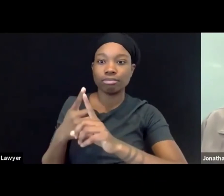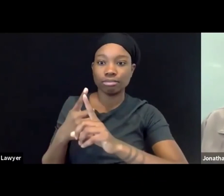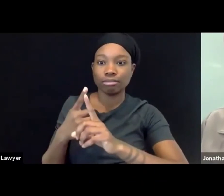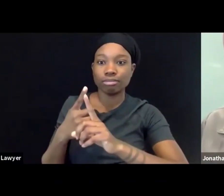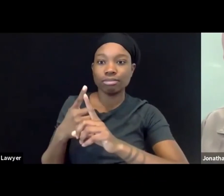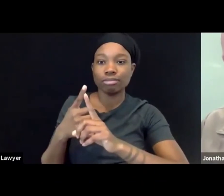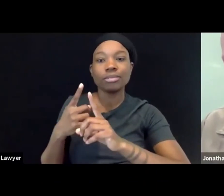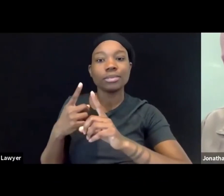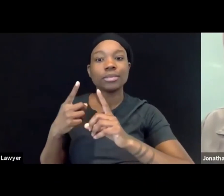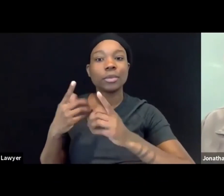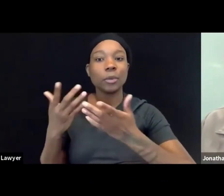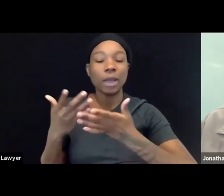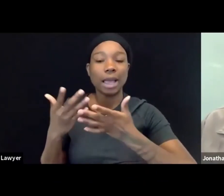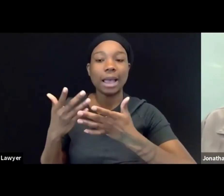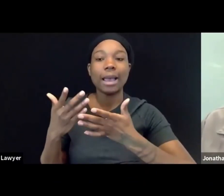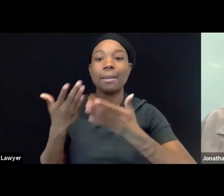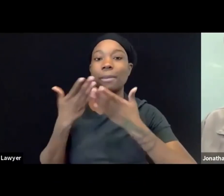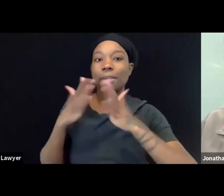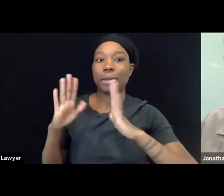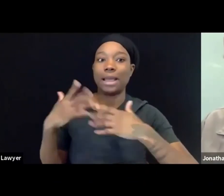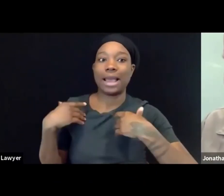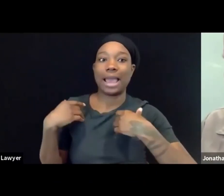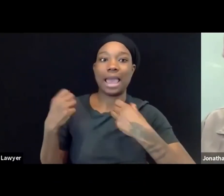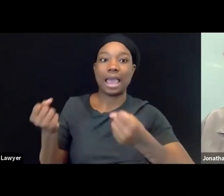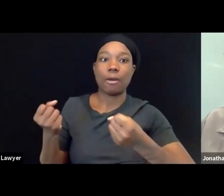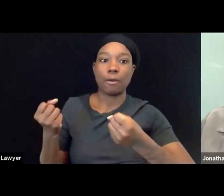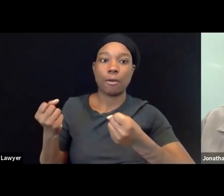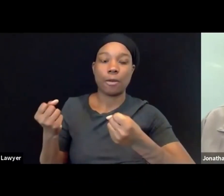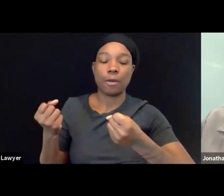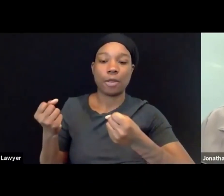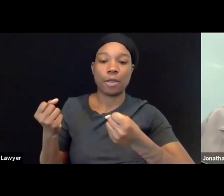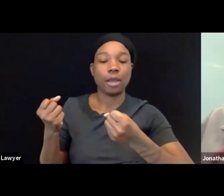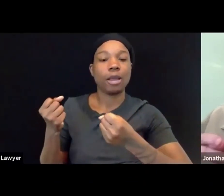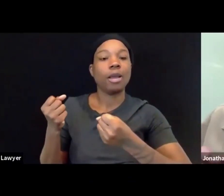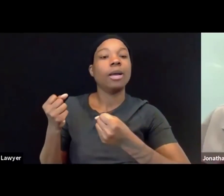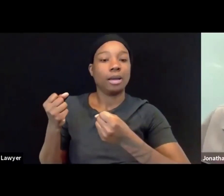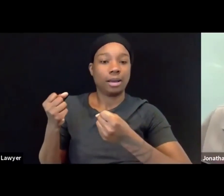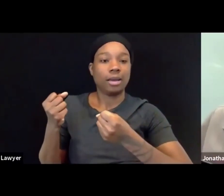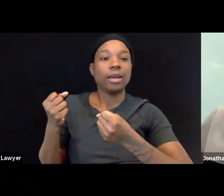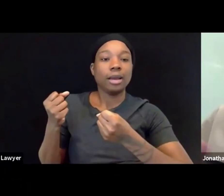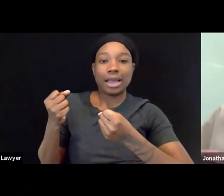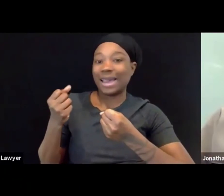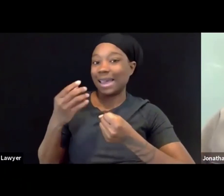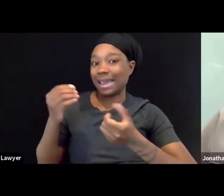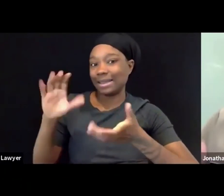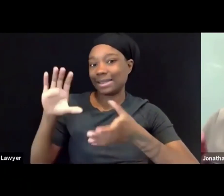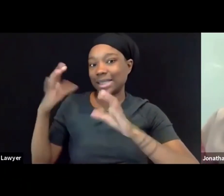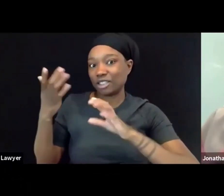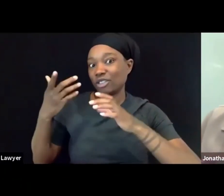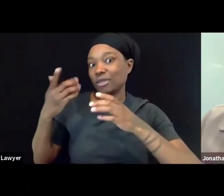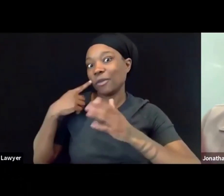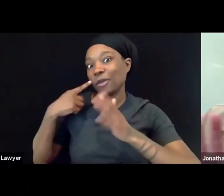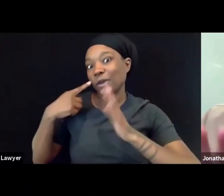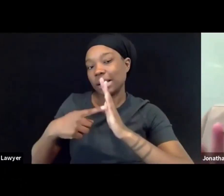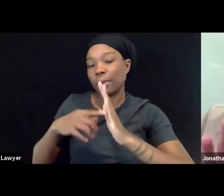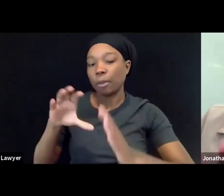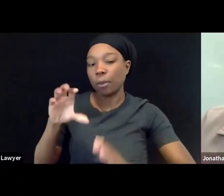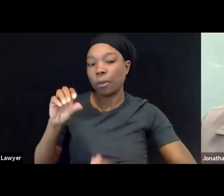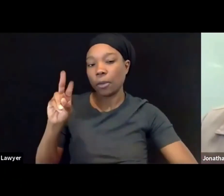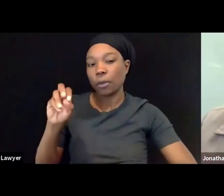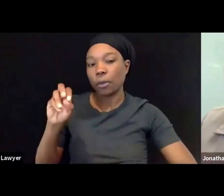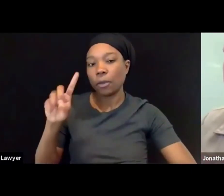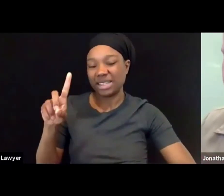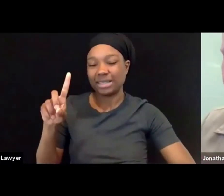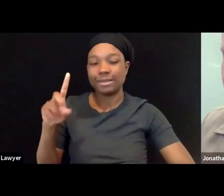disaster or, for example, in COVID. So I did want to tie some of our work to, I think, a few themes